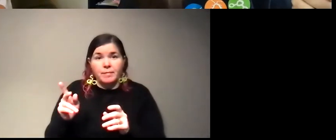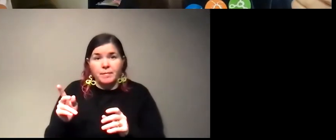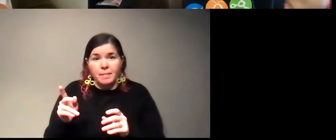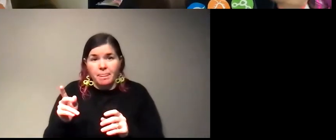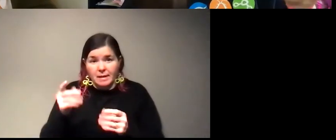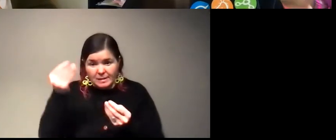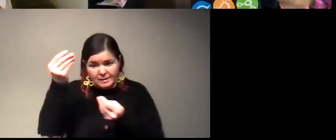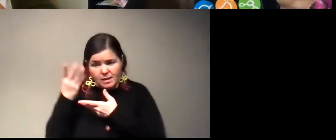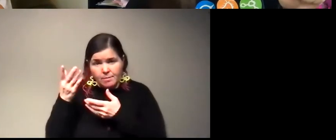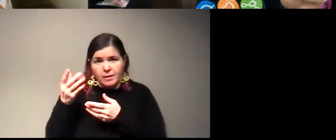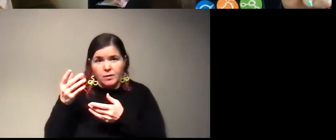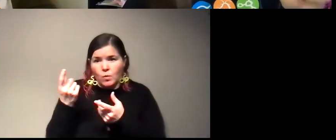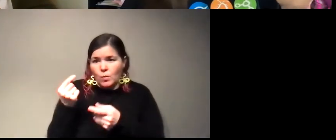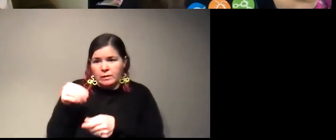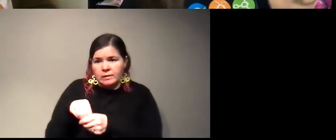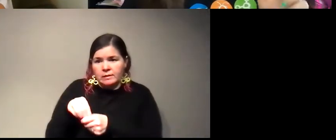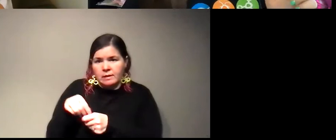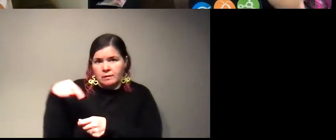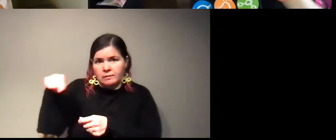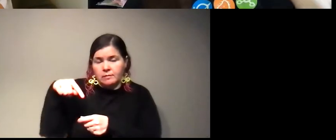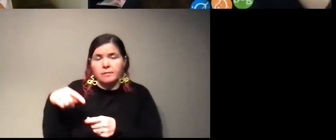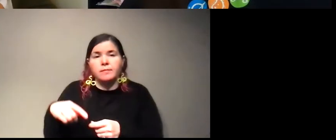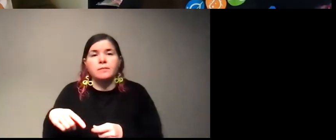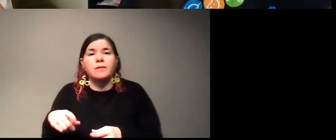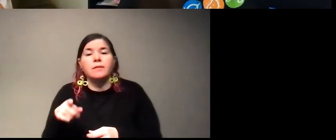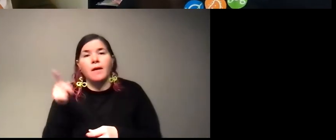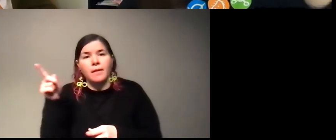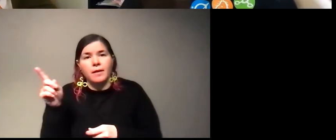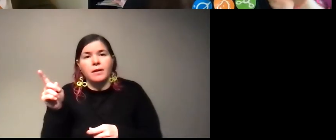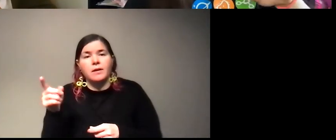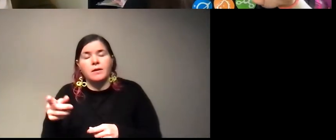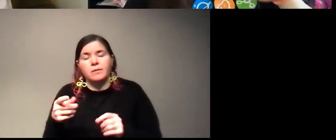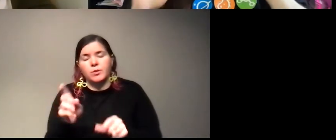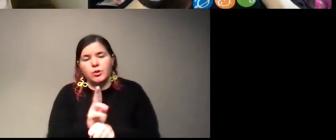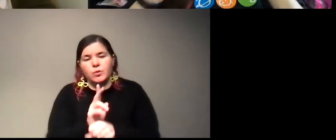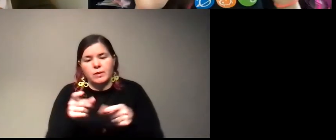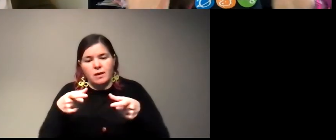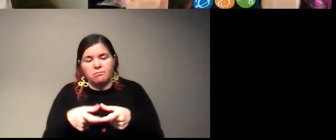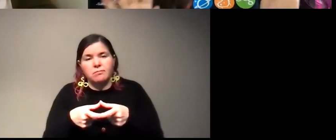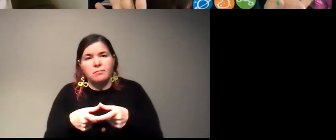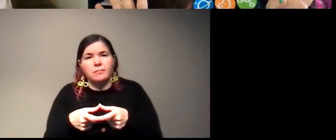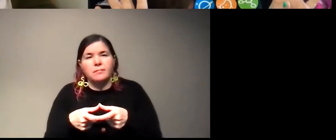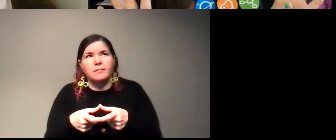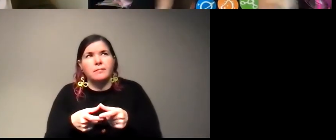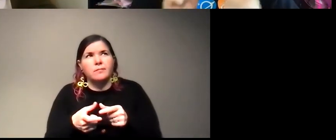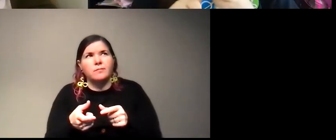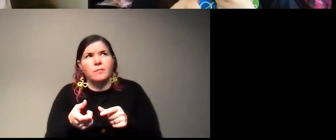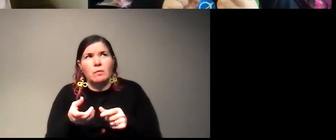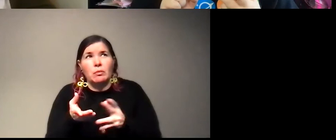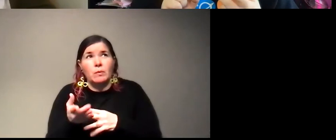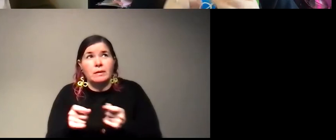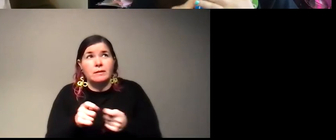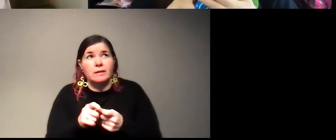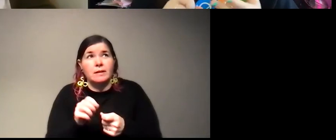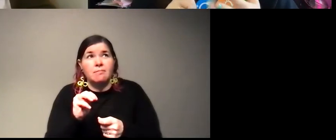tell us what is in this? And so then they would take that sample and run it through. Now, I don't remember if it was